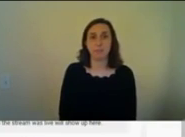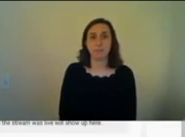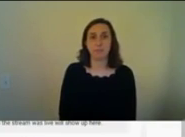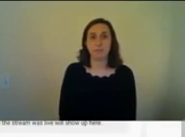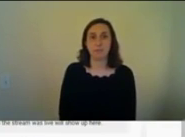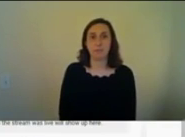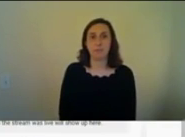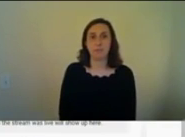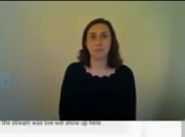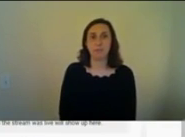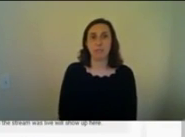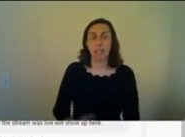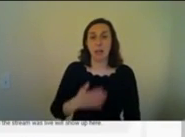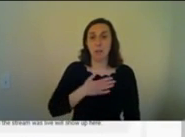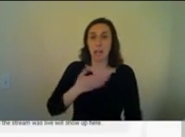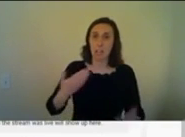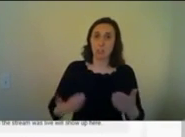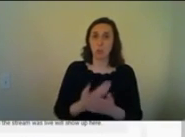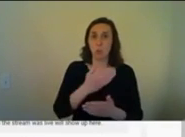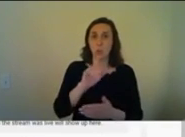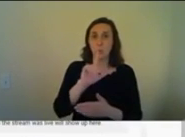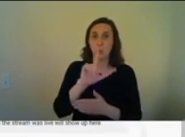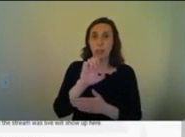My new leading term